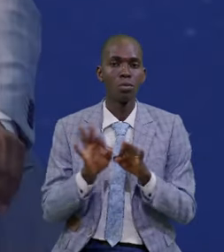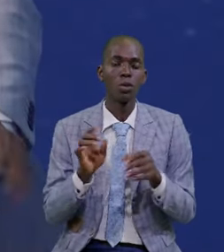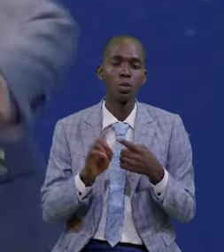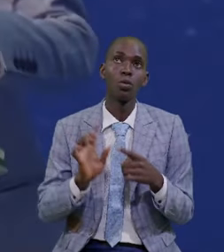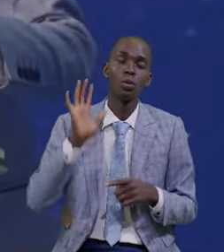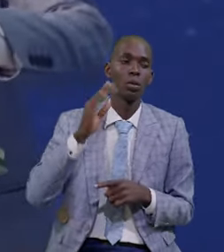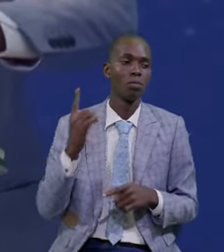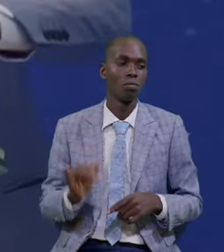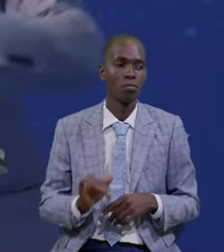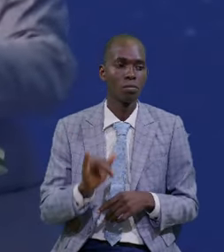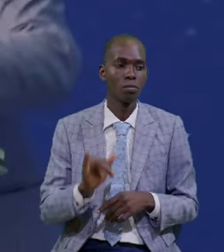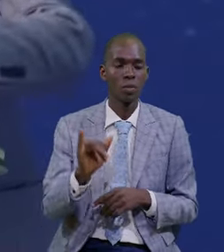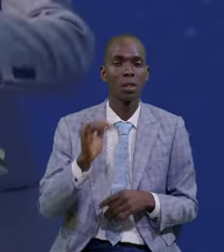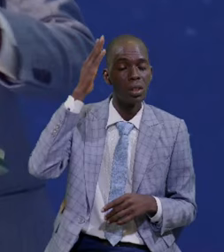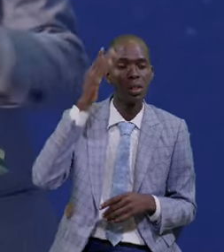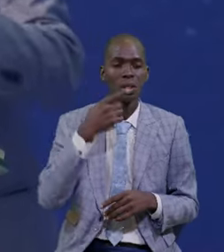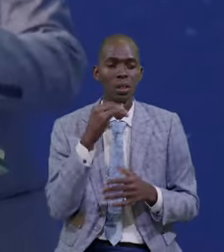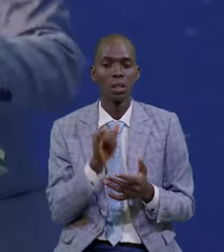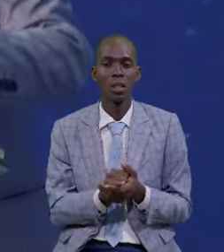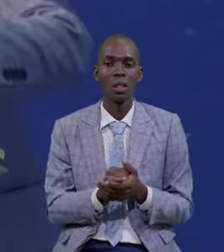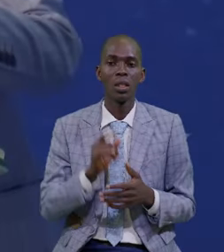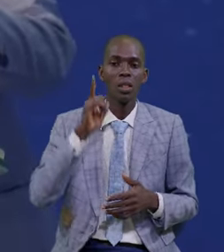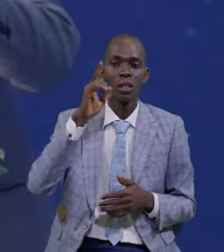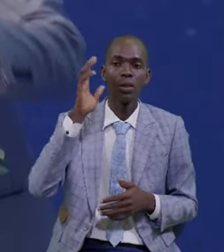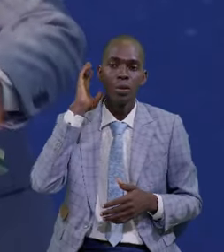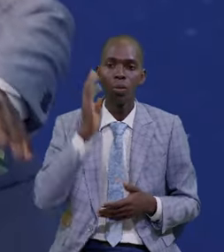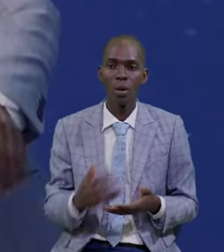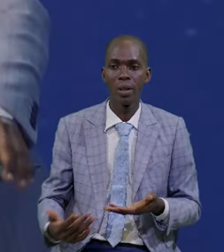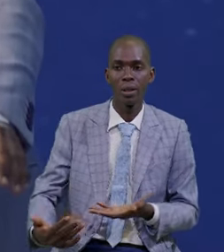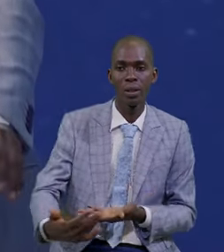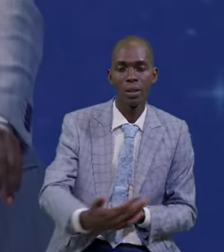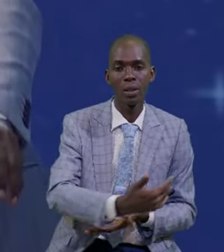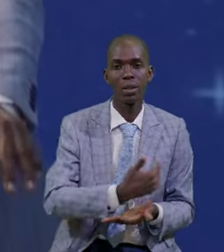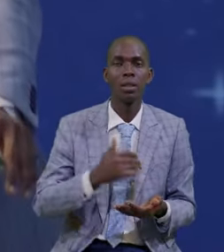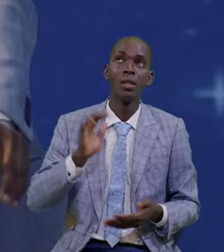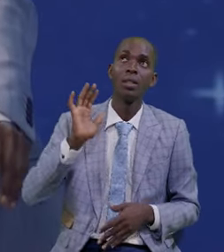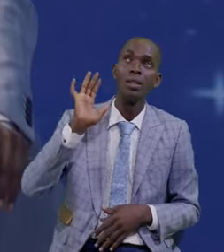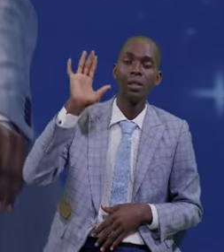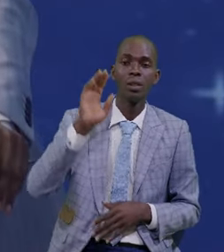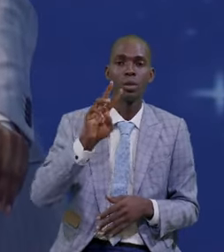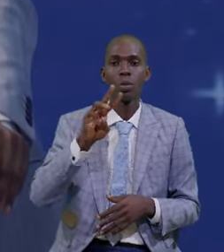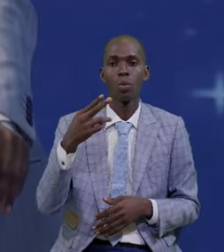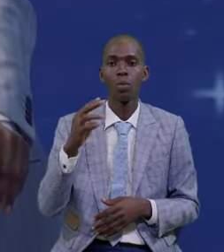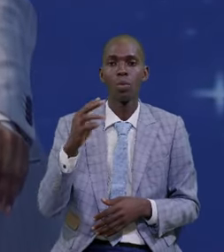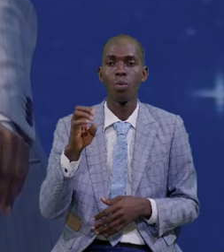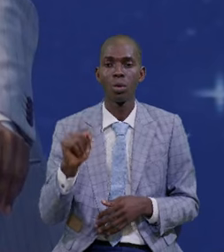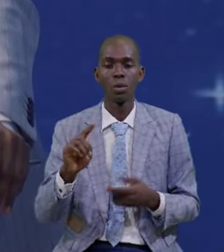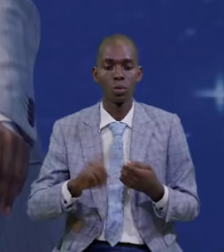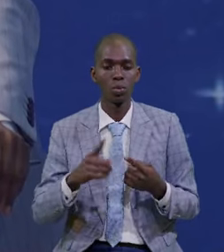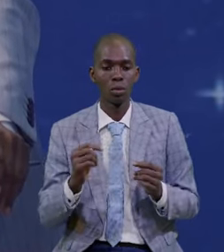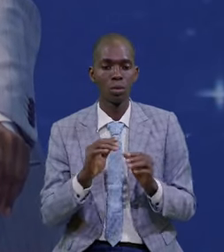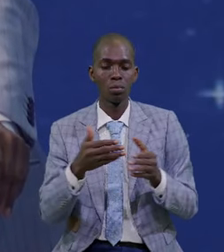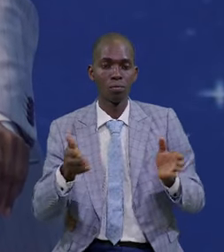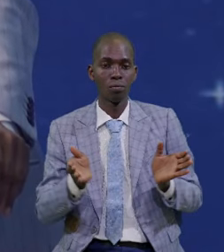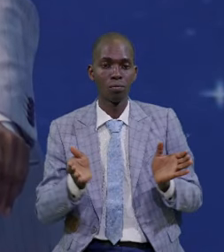destiny. It says, it will gather its wheat into the garner, and it will